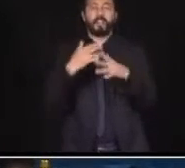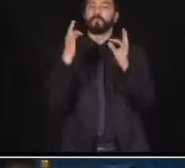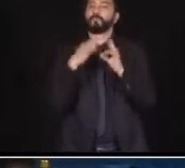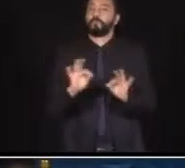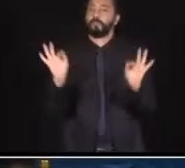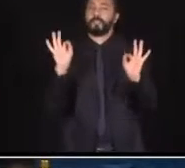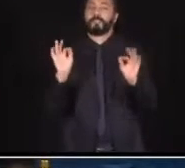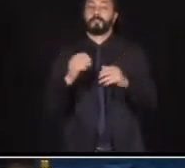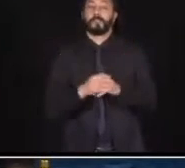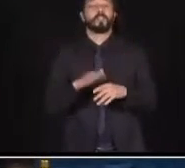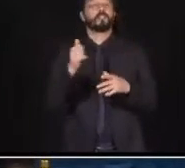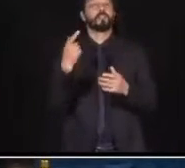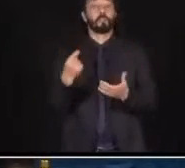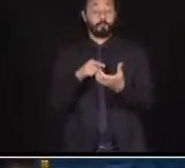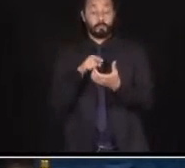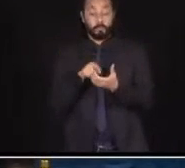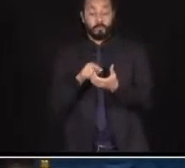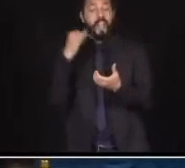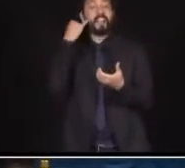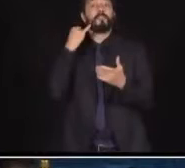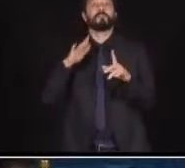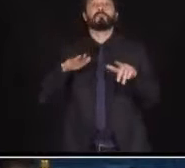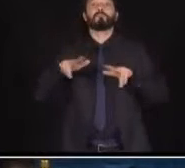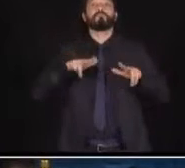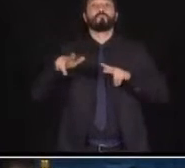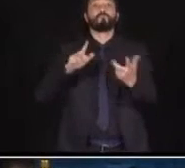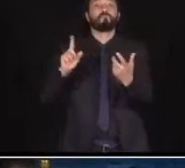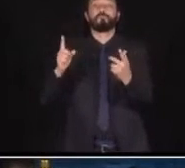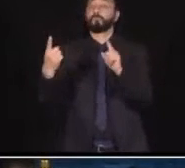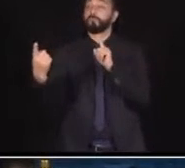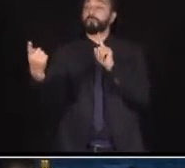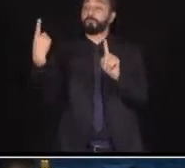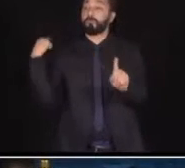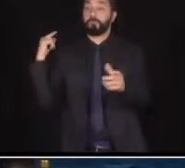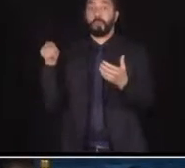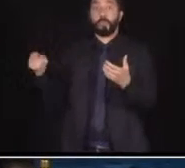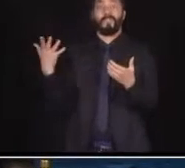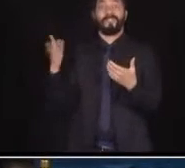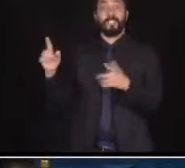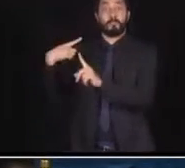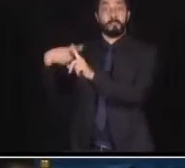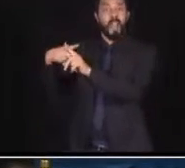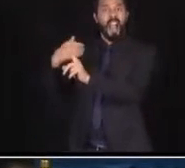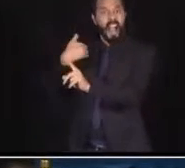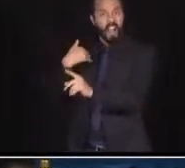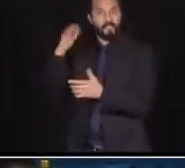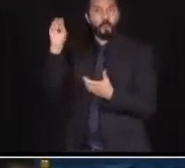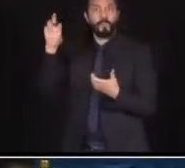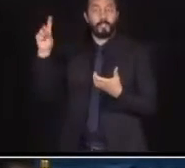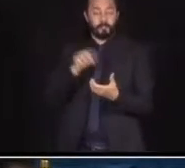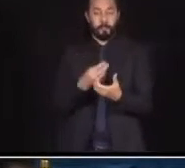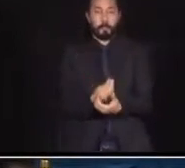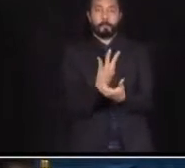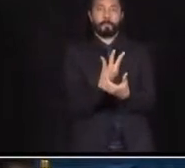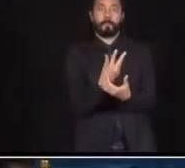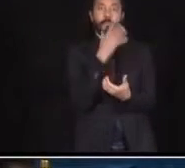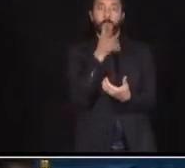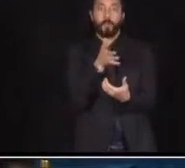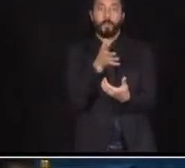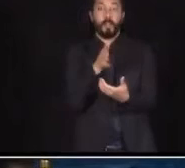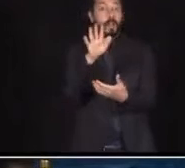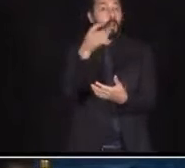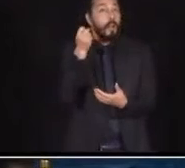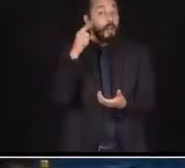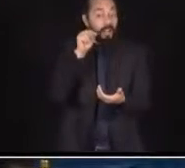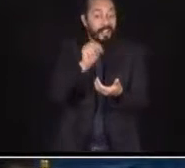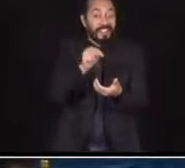exposed to someone who has tested positive for COVID-19. The app does not store any personal information, unlike